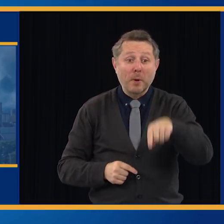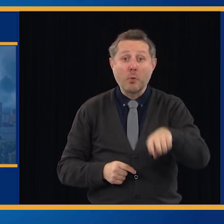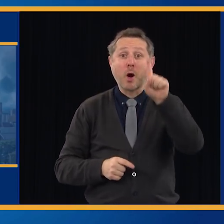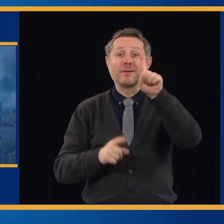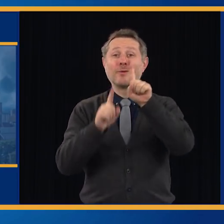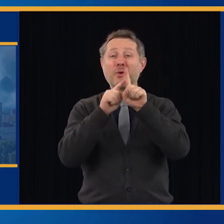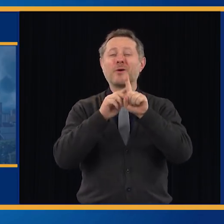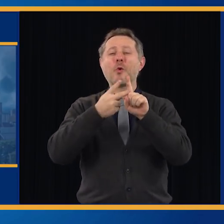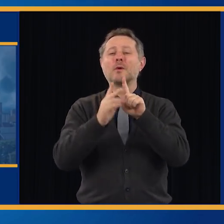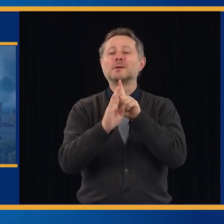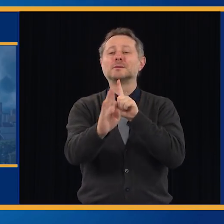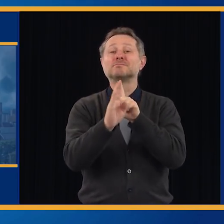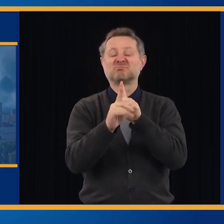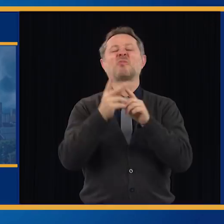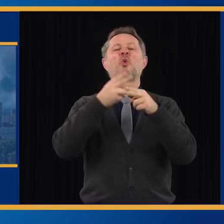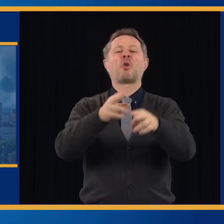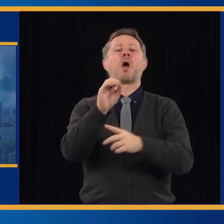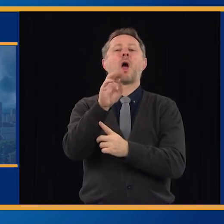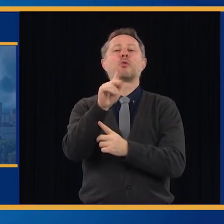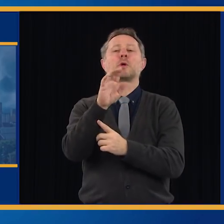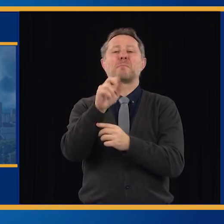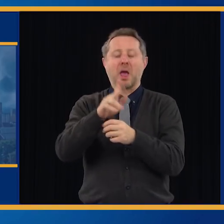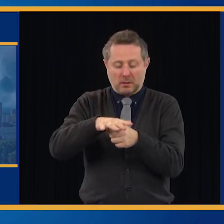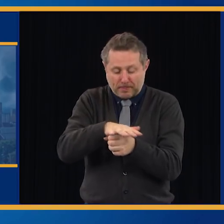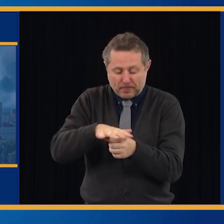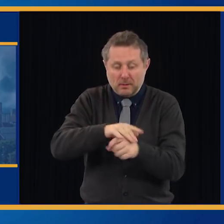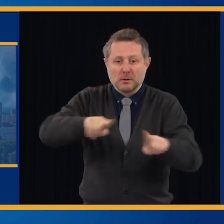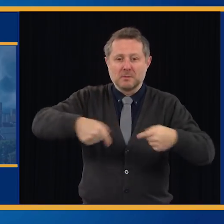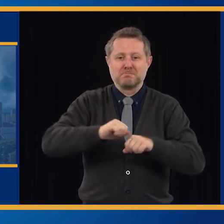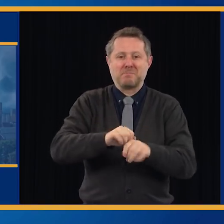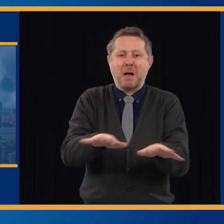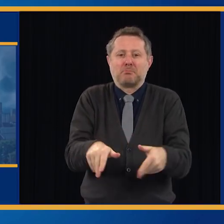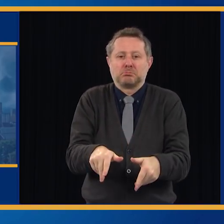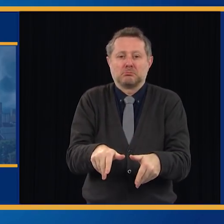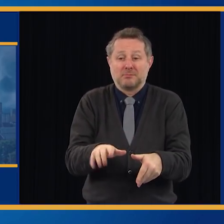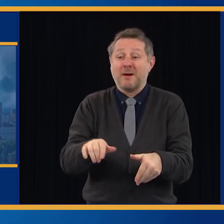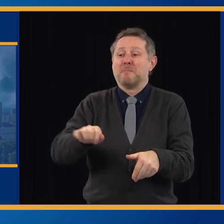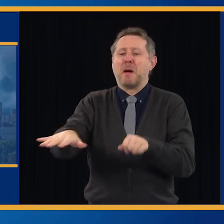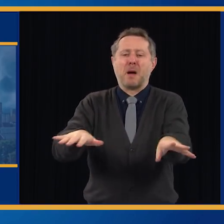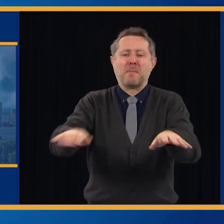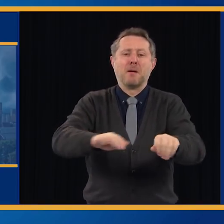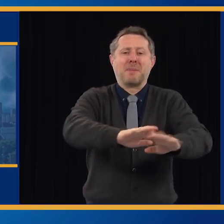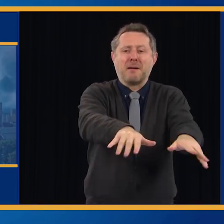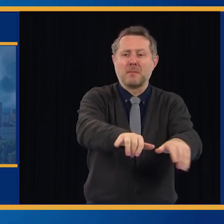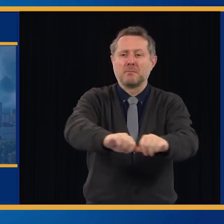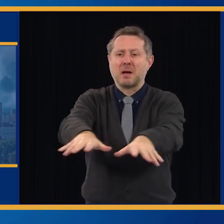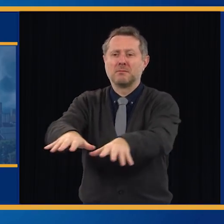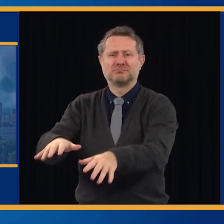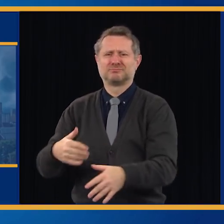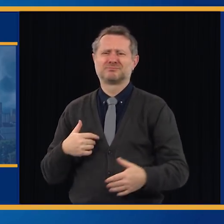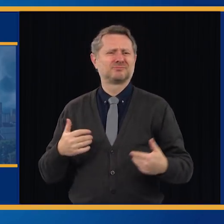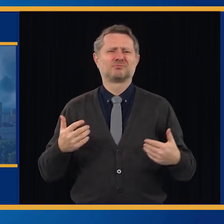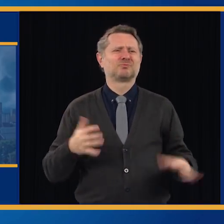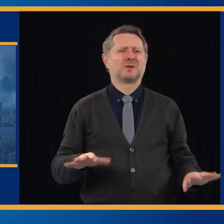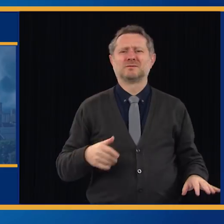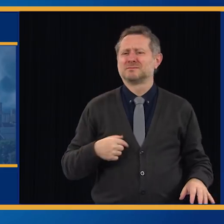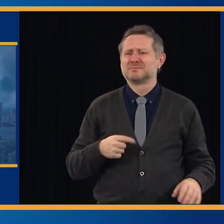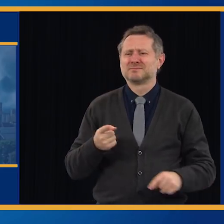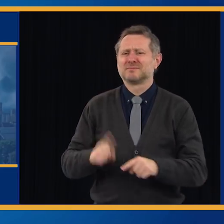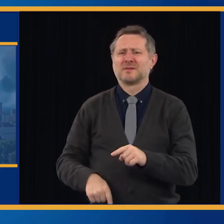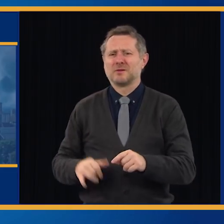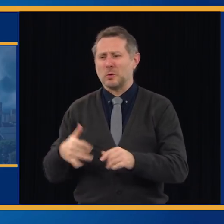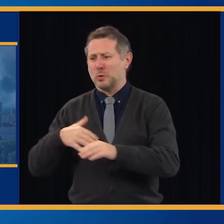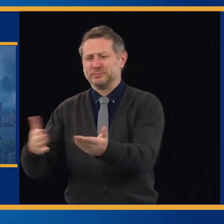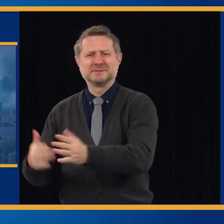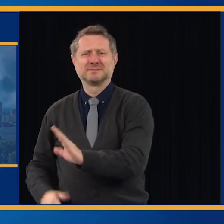That means it's going to spread much, much faster. You wouldn't start reopening unless you had a transmission rate